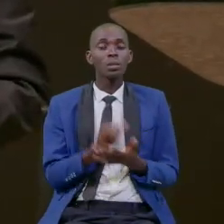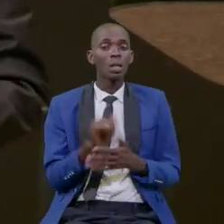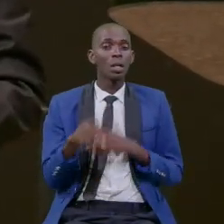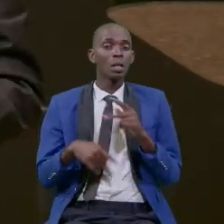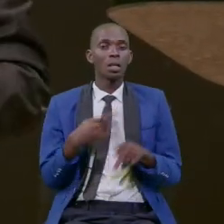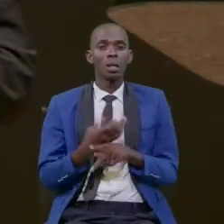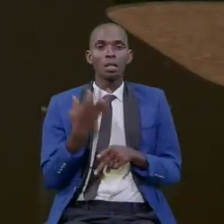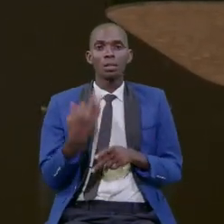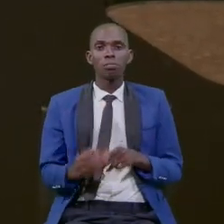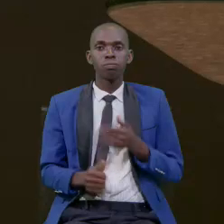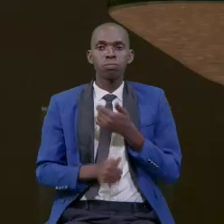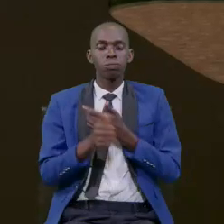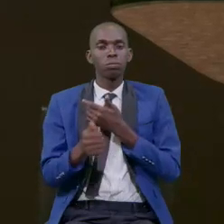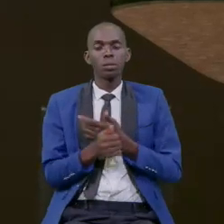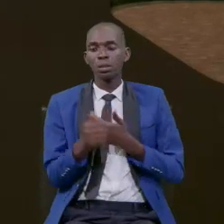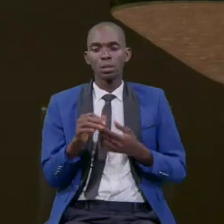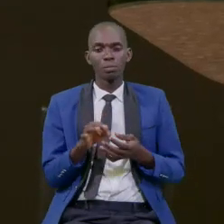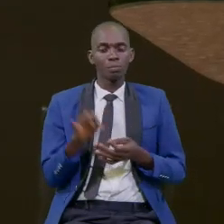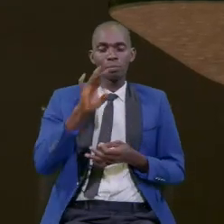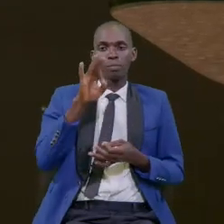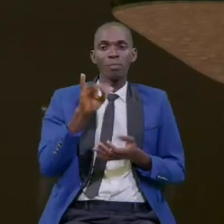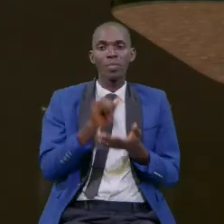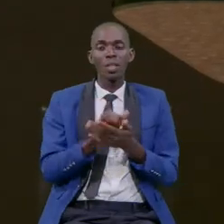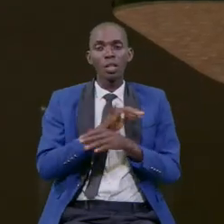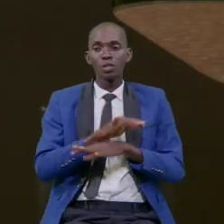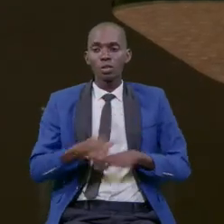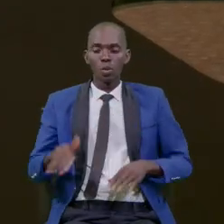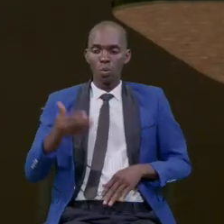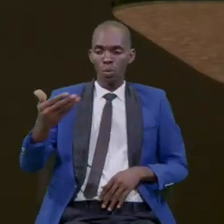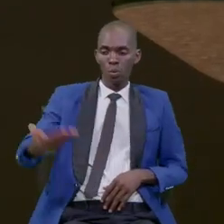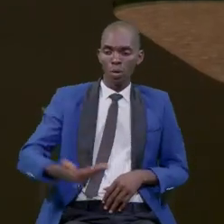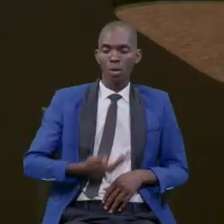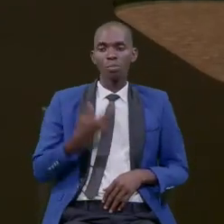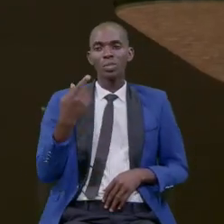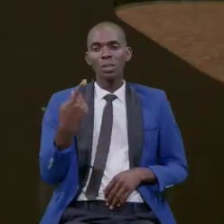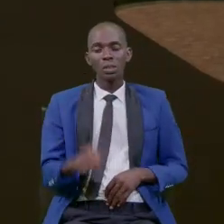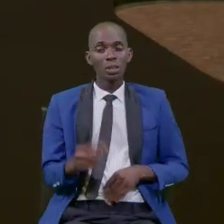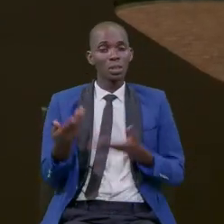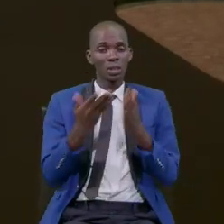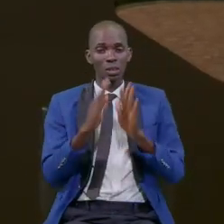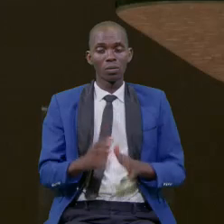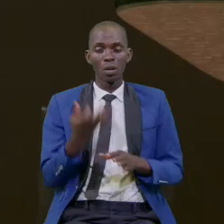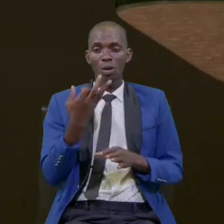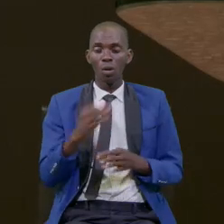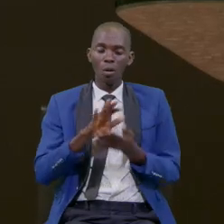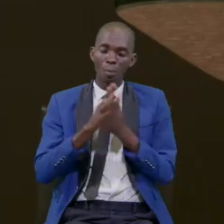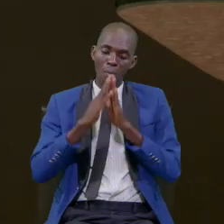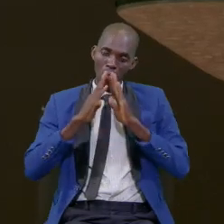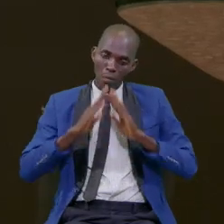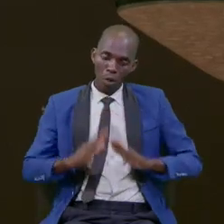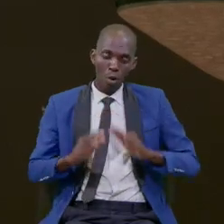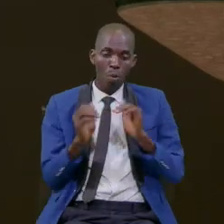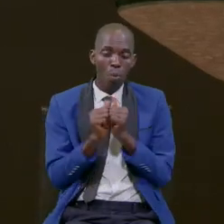spirit that will not receive the messengers of peace with peace.